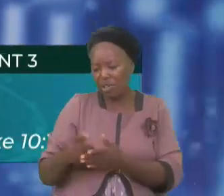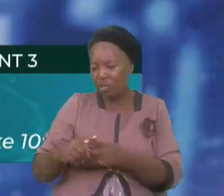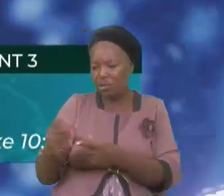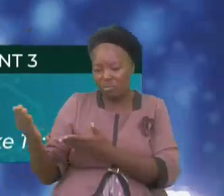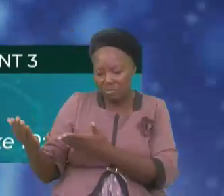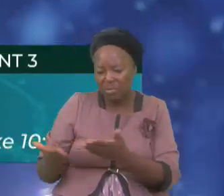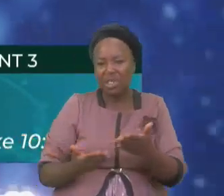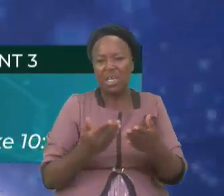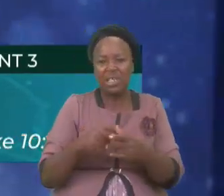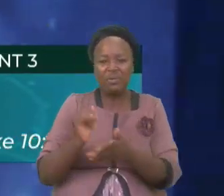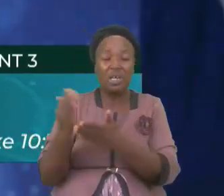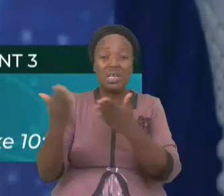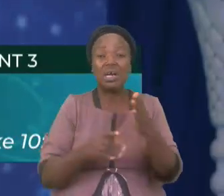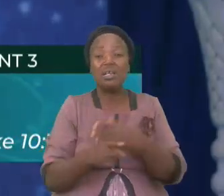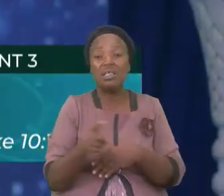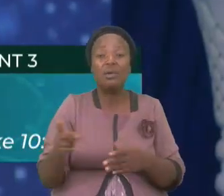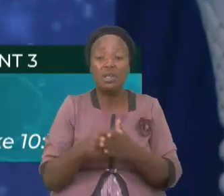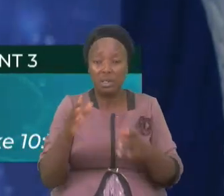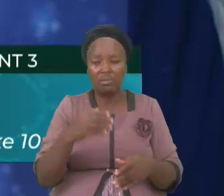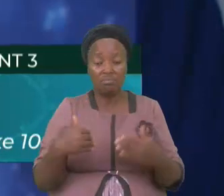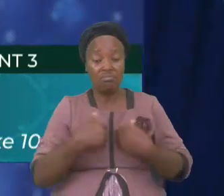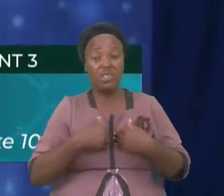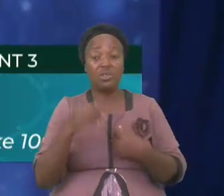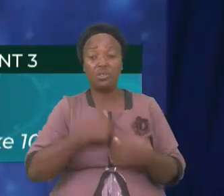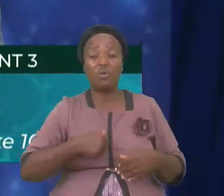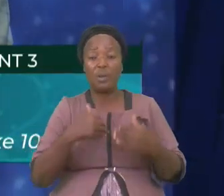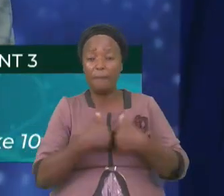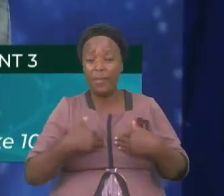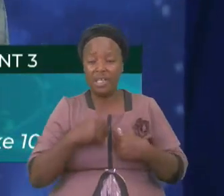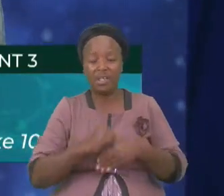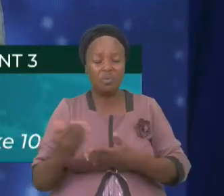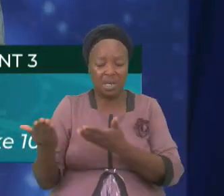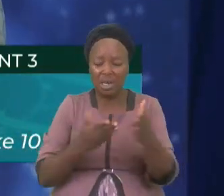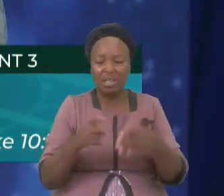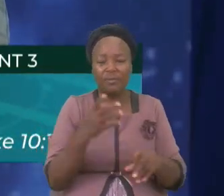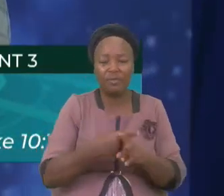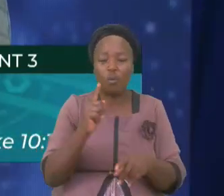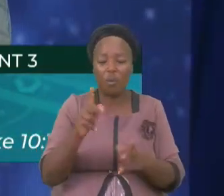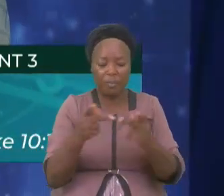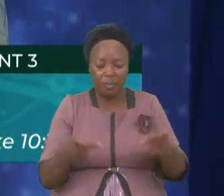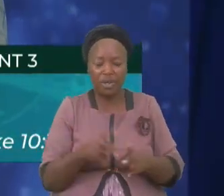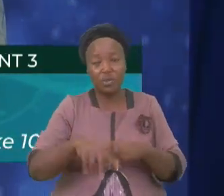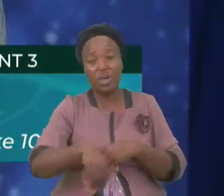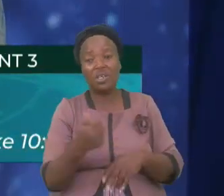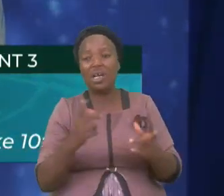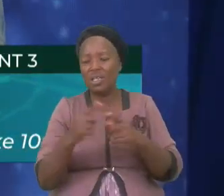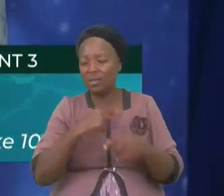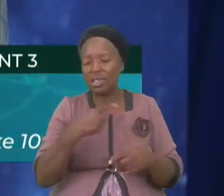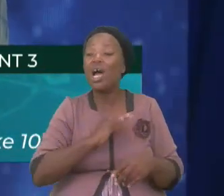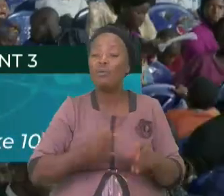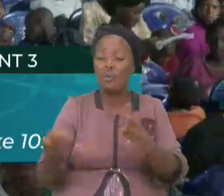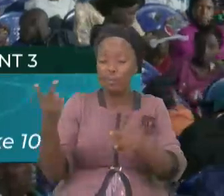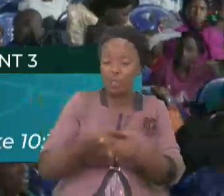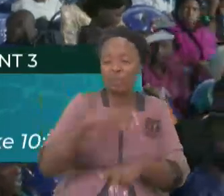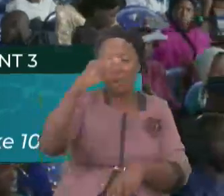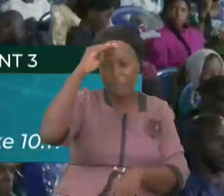place to the other. And the Lord said, I will multiply men upon you. Helpers will be